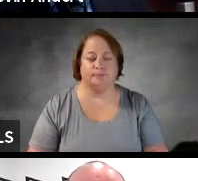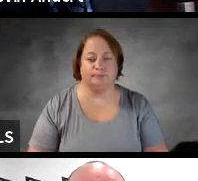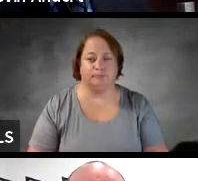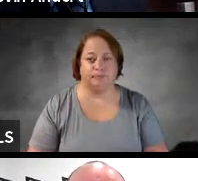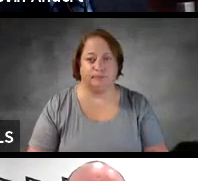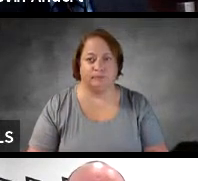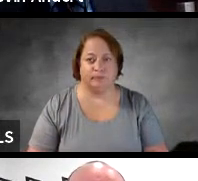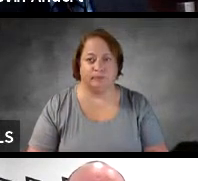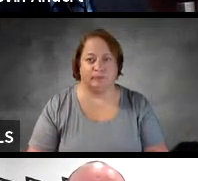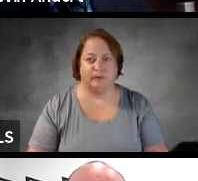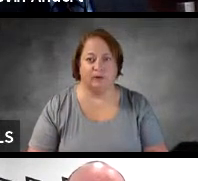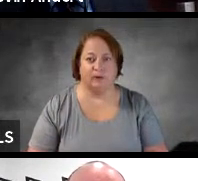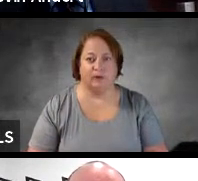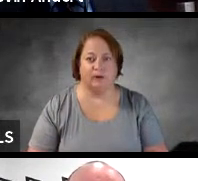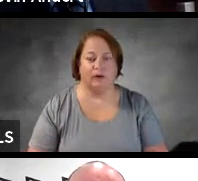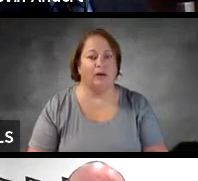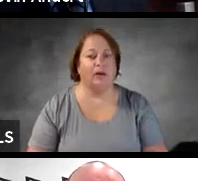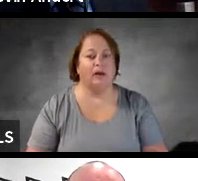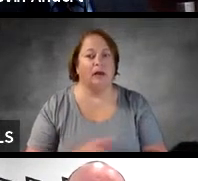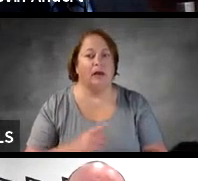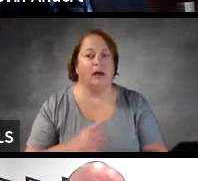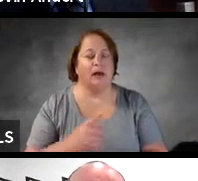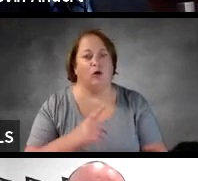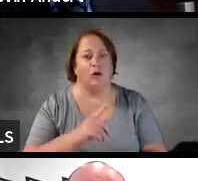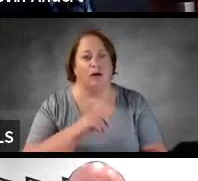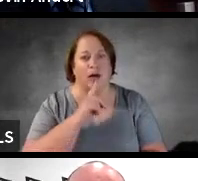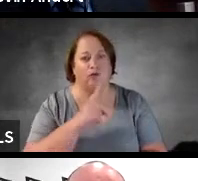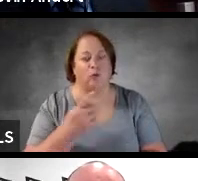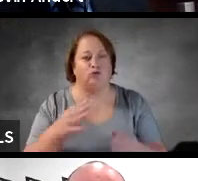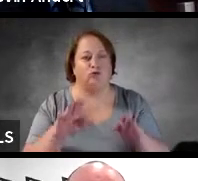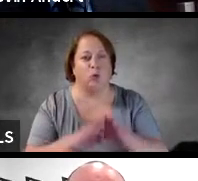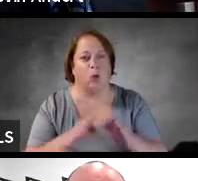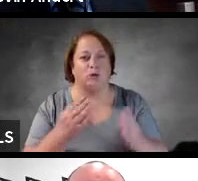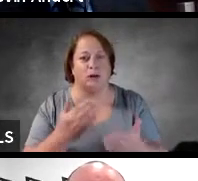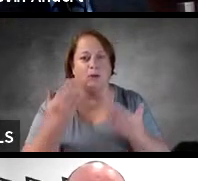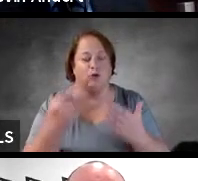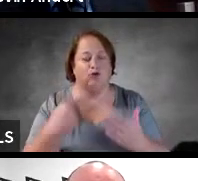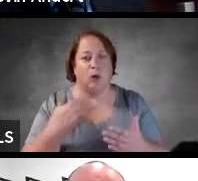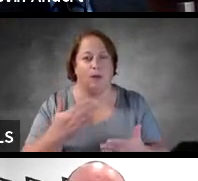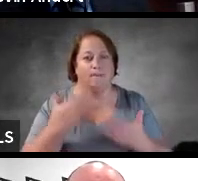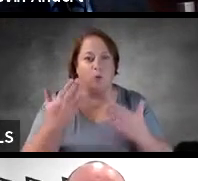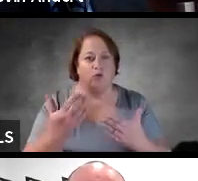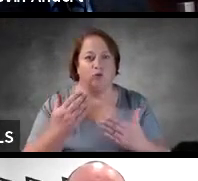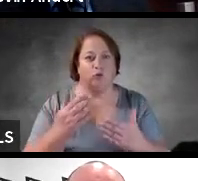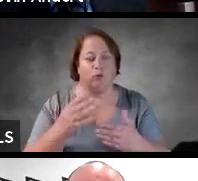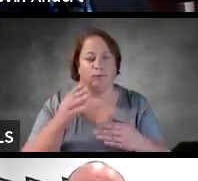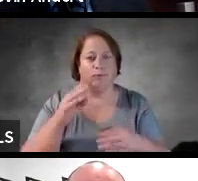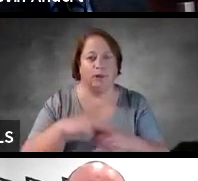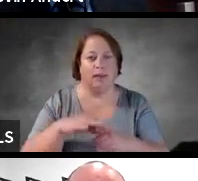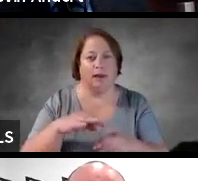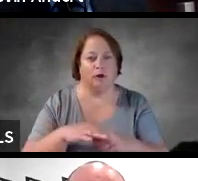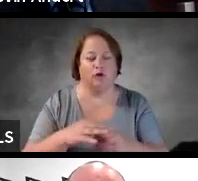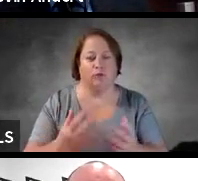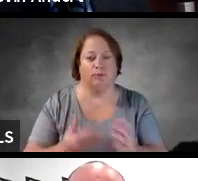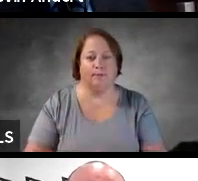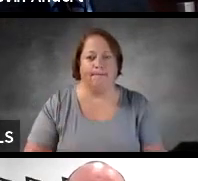No, actually, it was just to close nominations, and then I'll make a motion to elect her by acclamation.